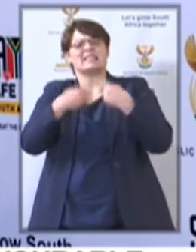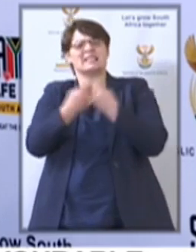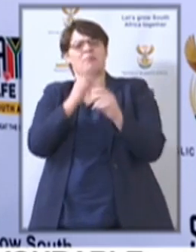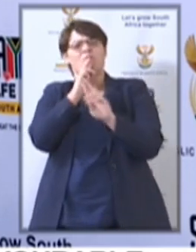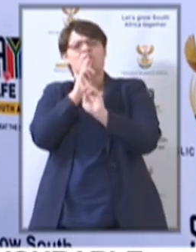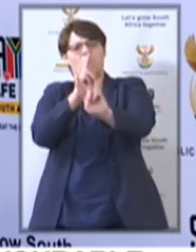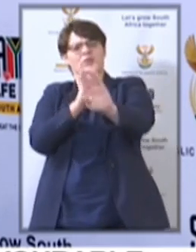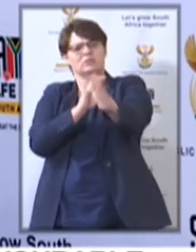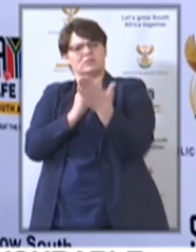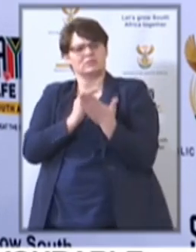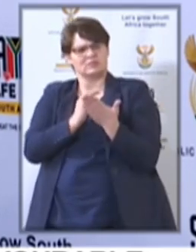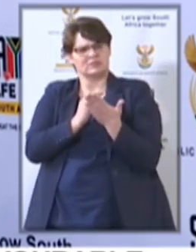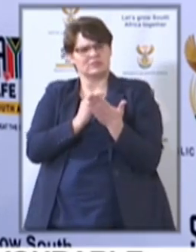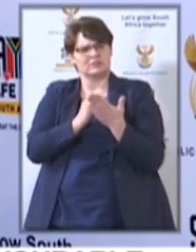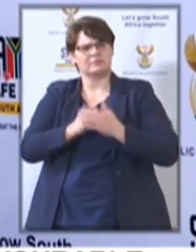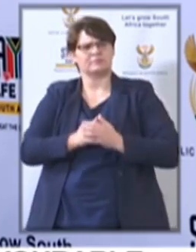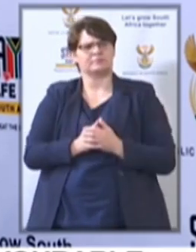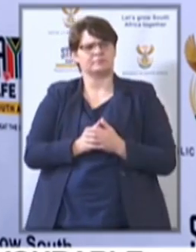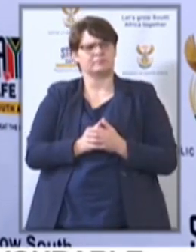to